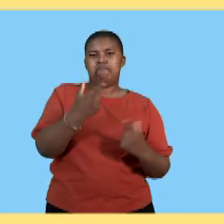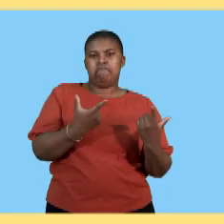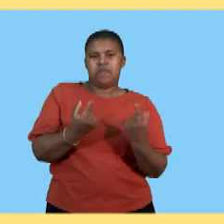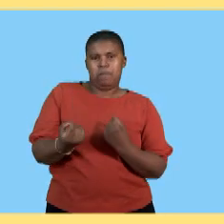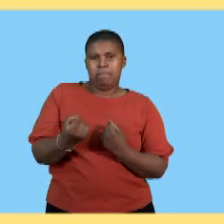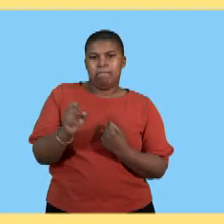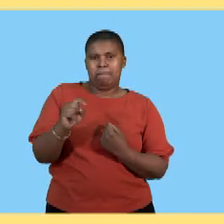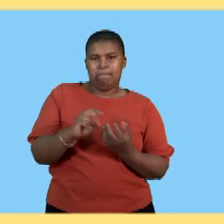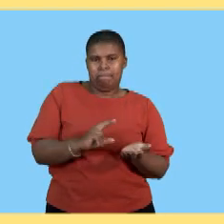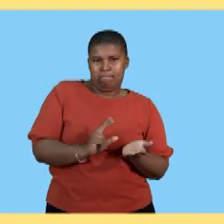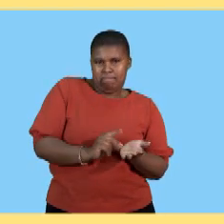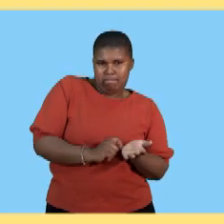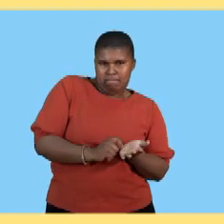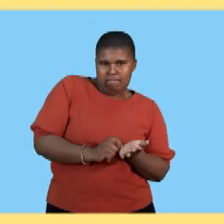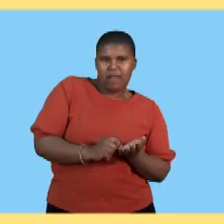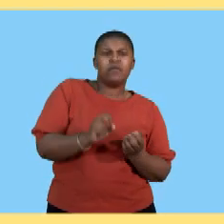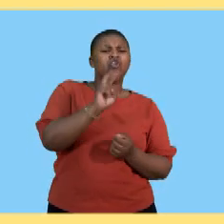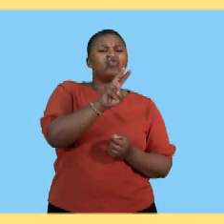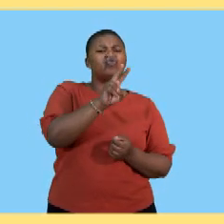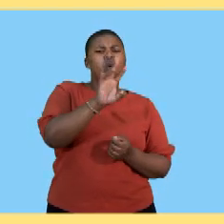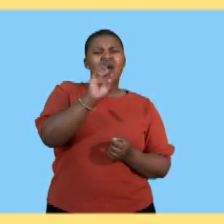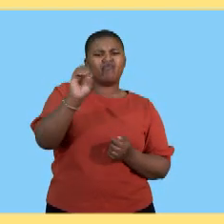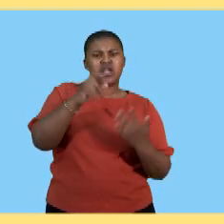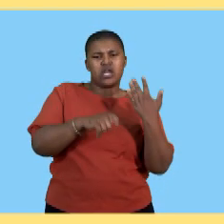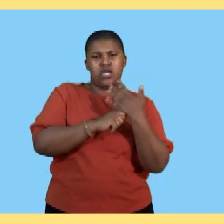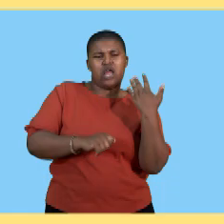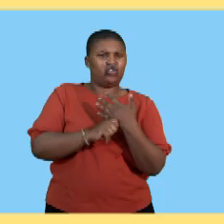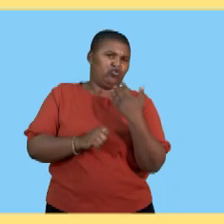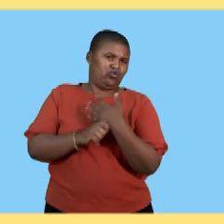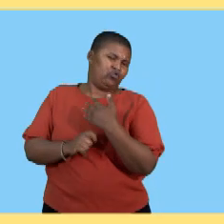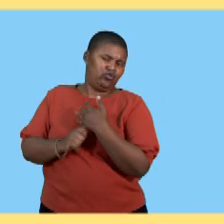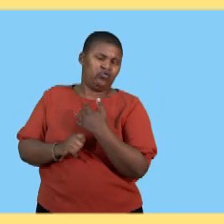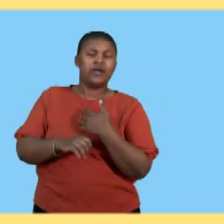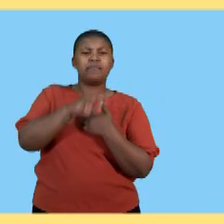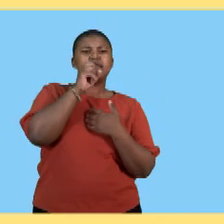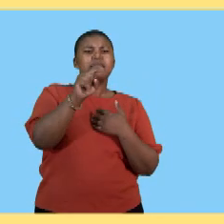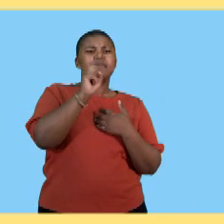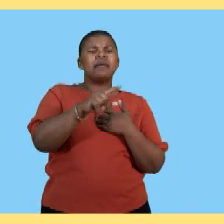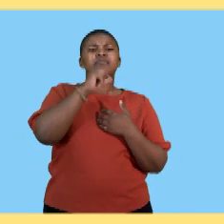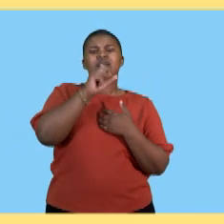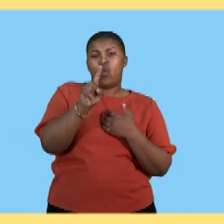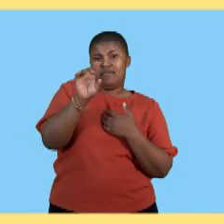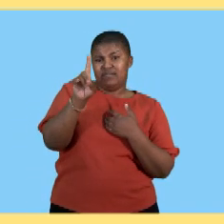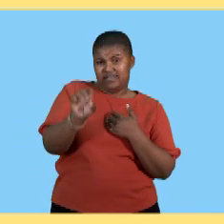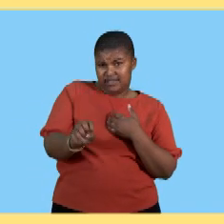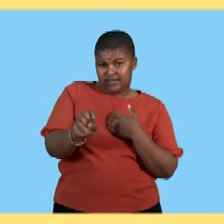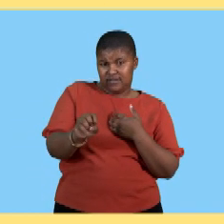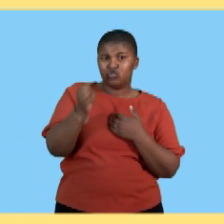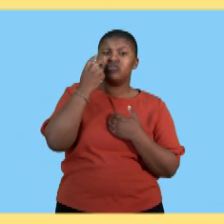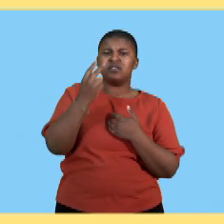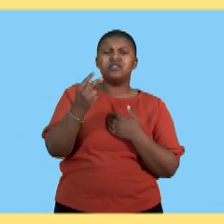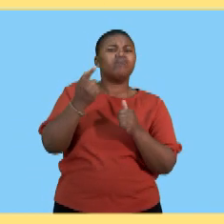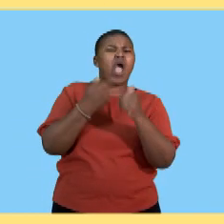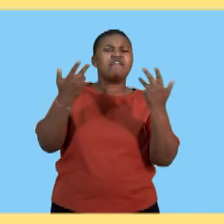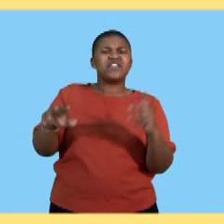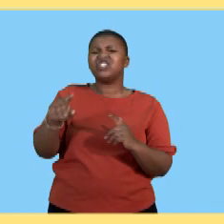200, it is the deduction. And if you come here, it says UIF 1%. So we've